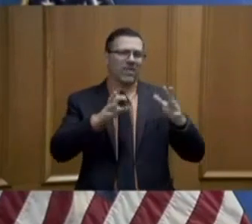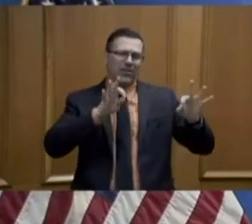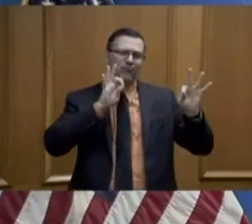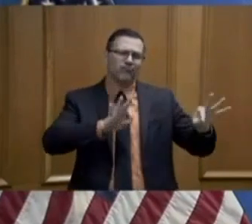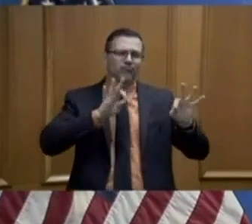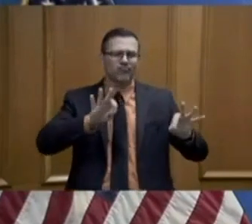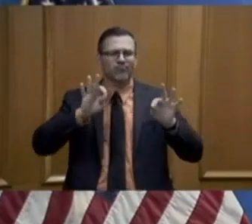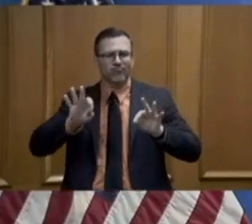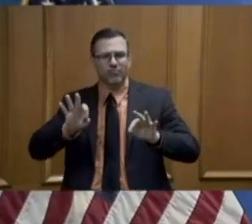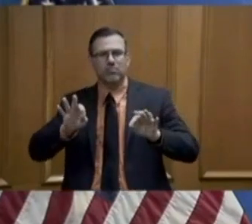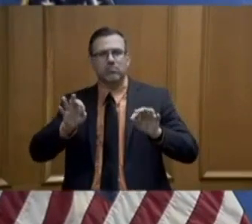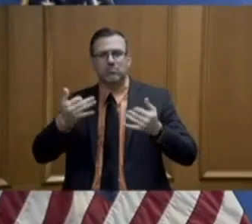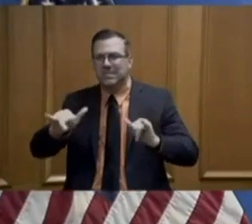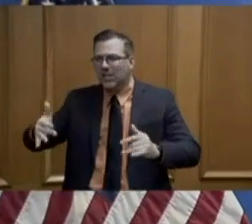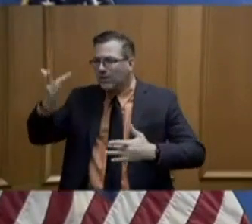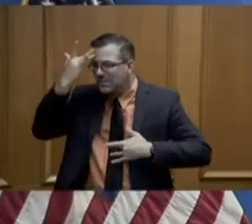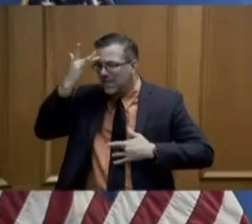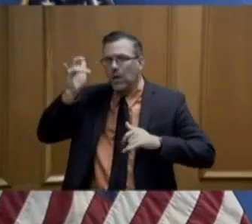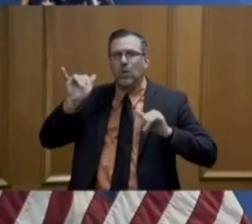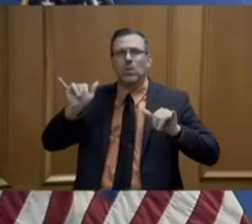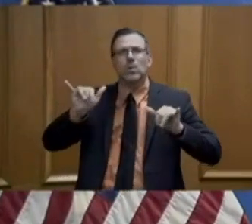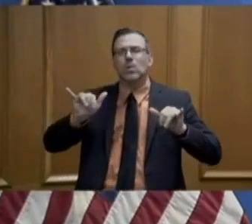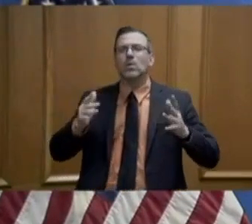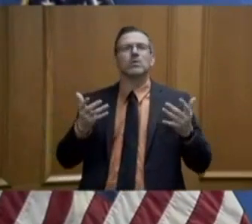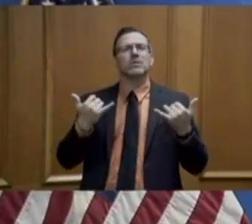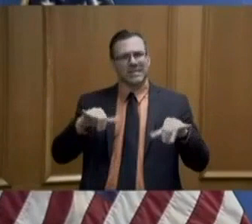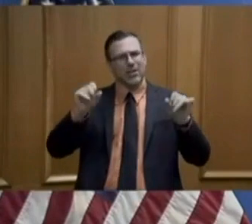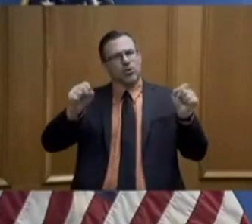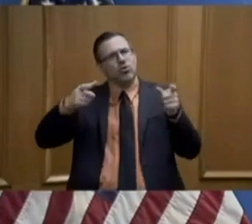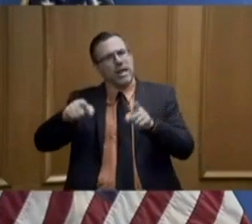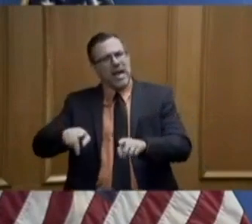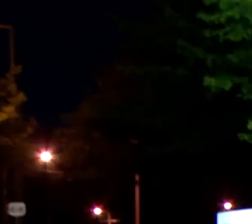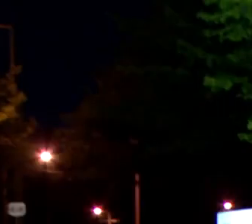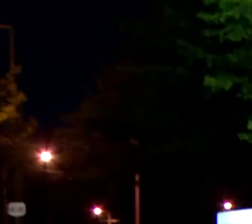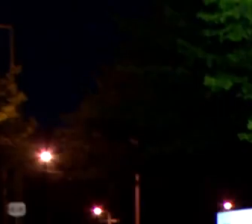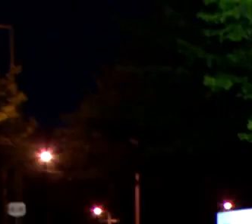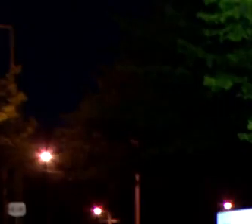practices still can't prevent all cases from coming in.